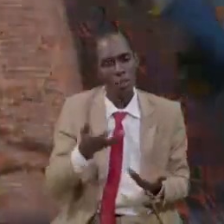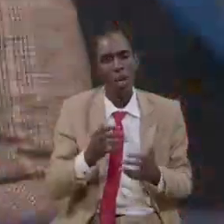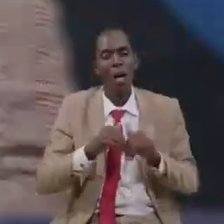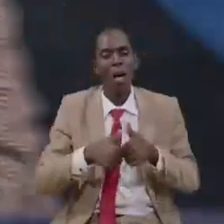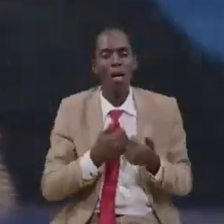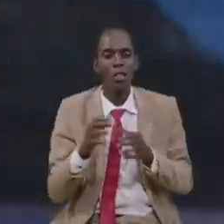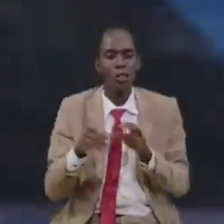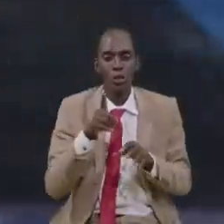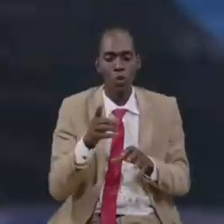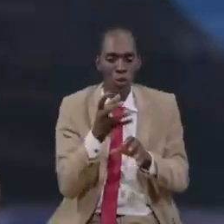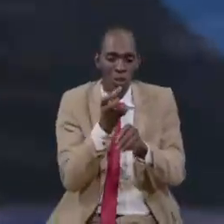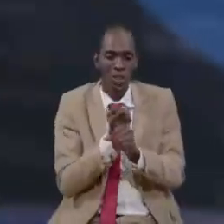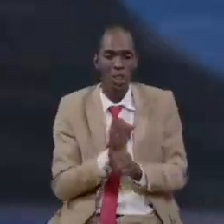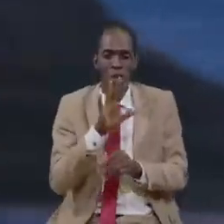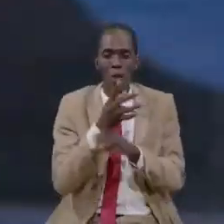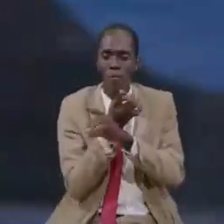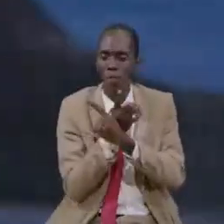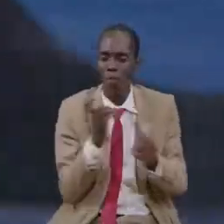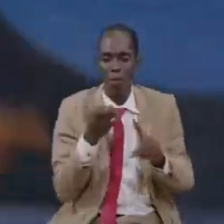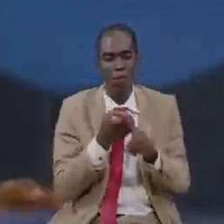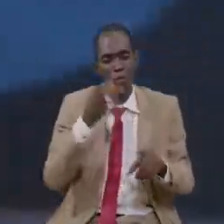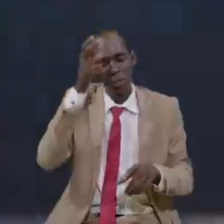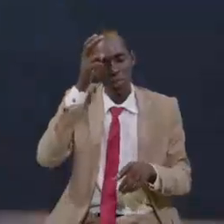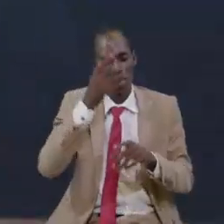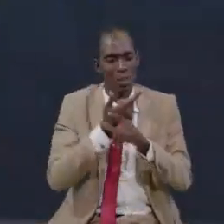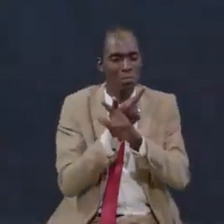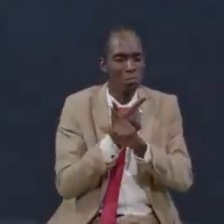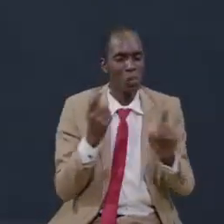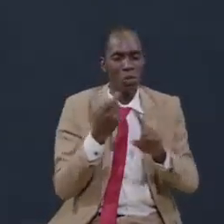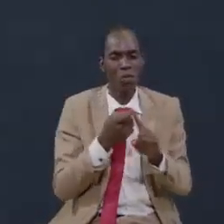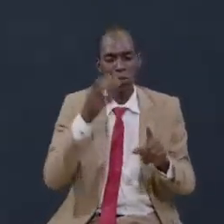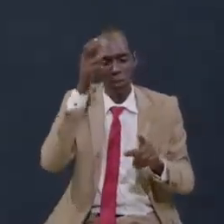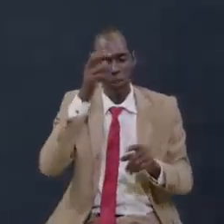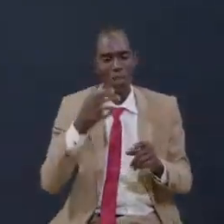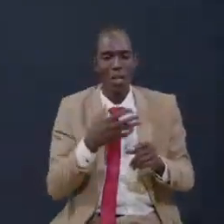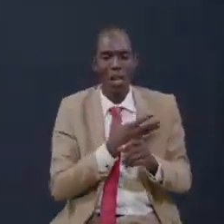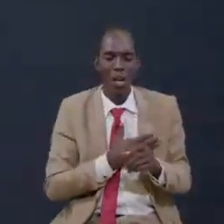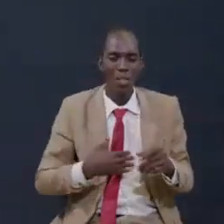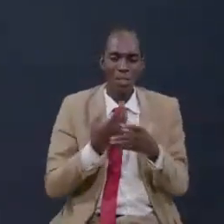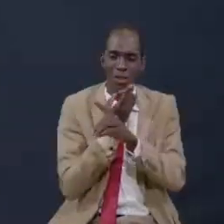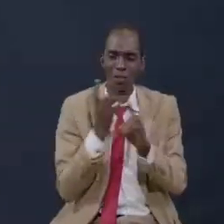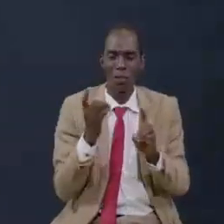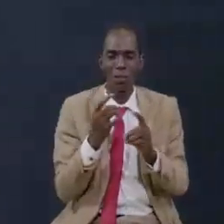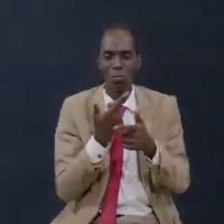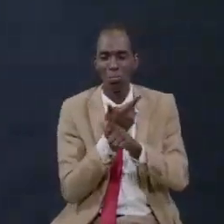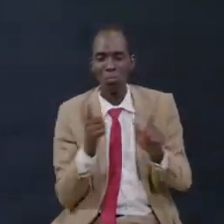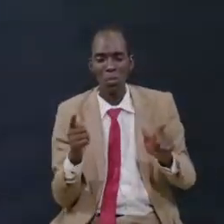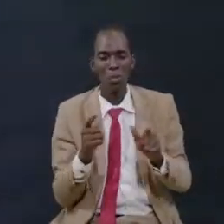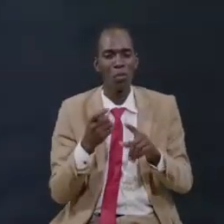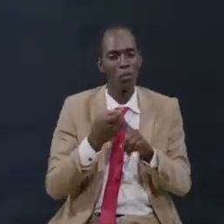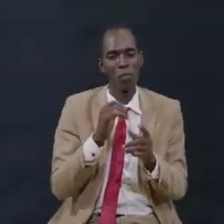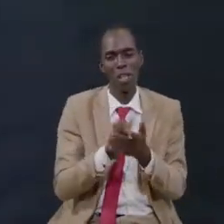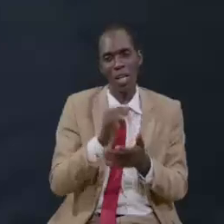deliverance, liberation, redemption from that Satan? It's the power of God